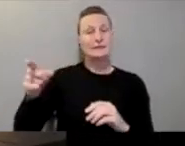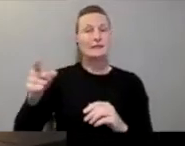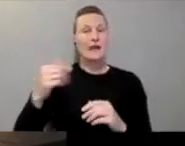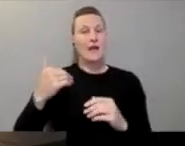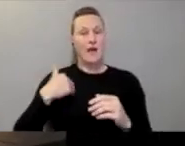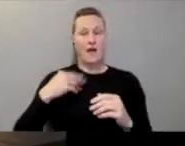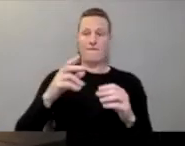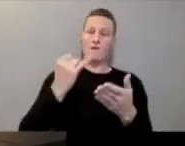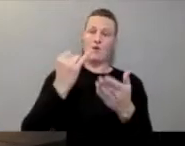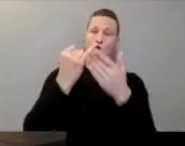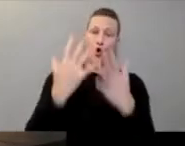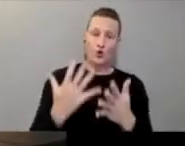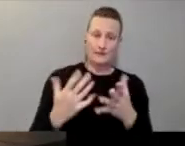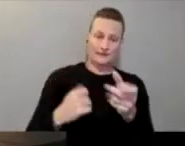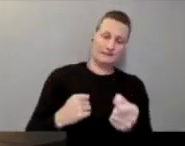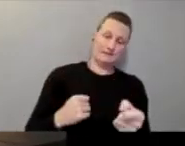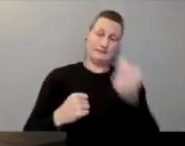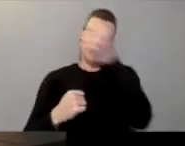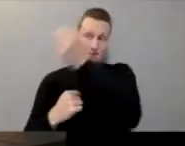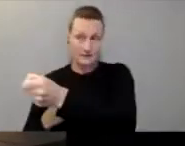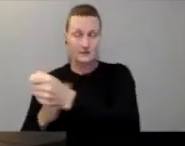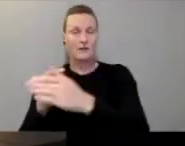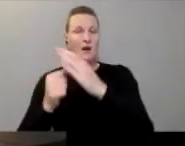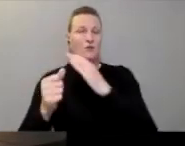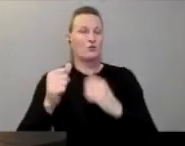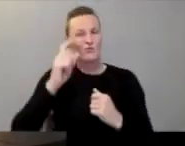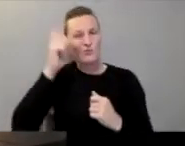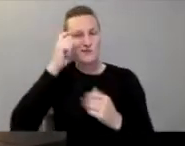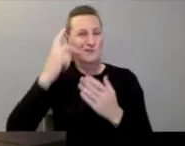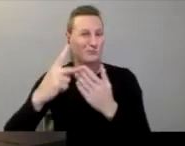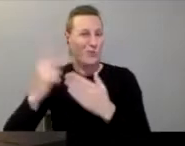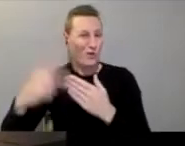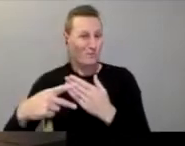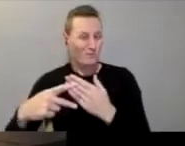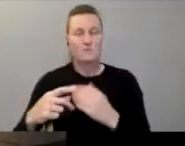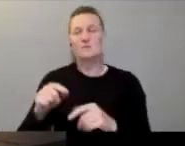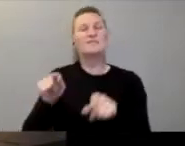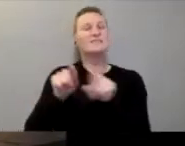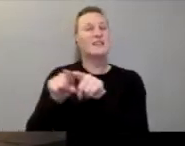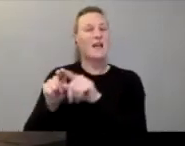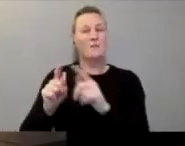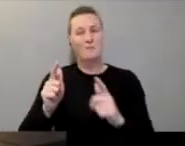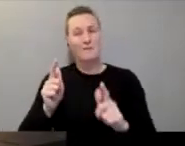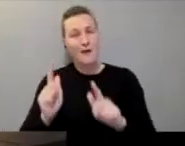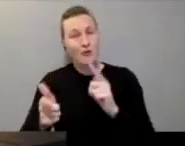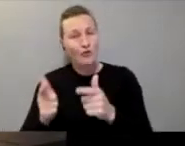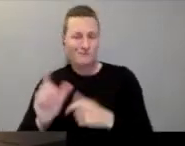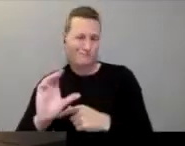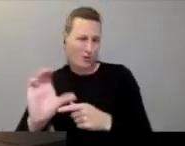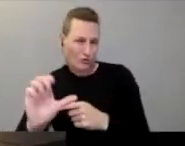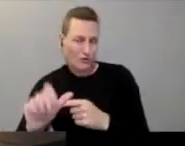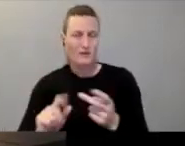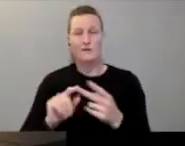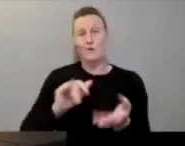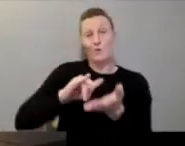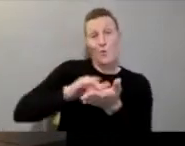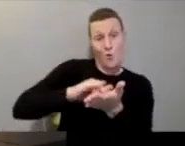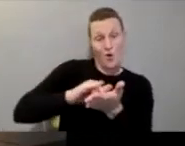on successful programs in New York and Calgary and other places. The